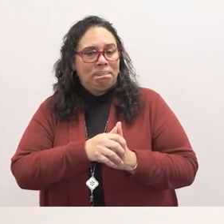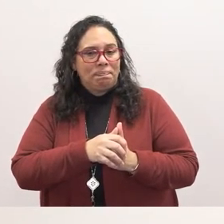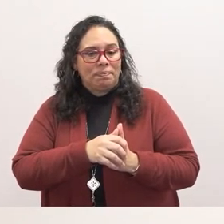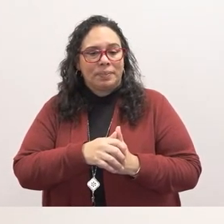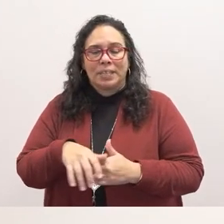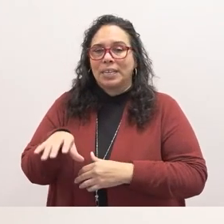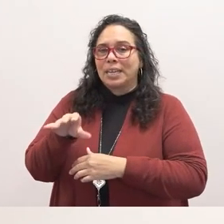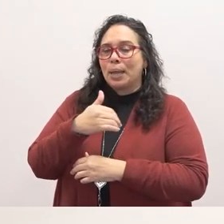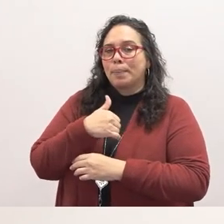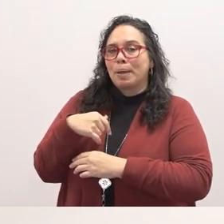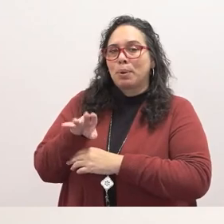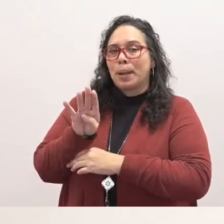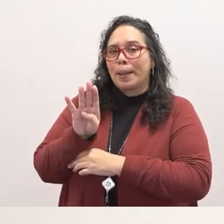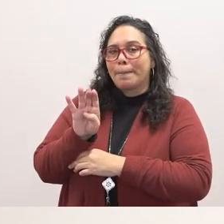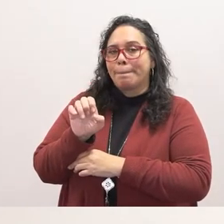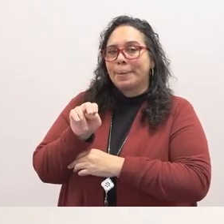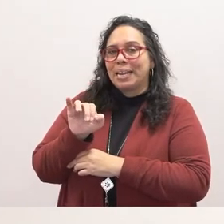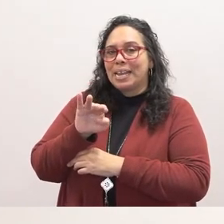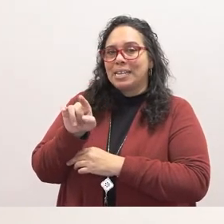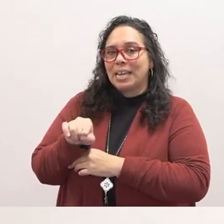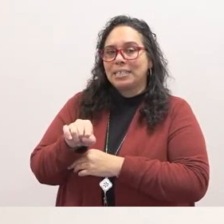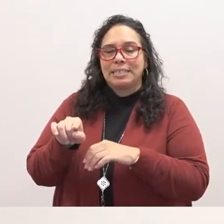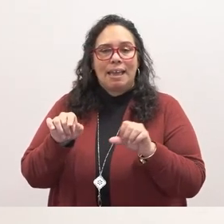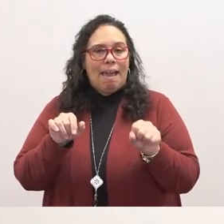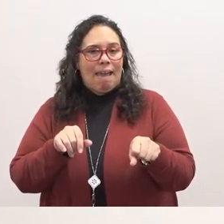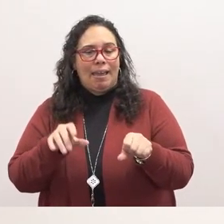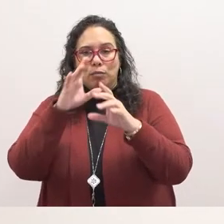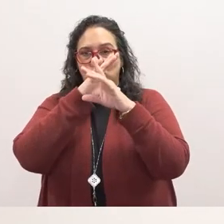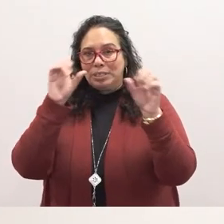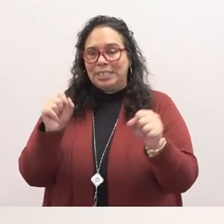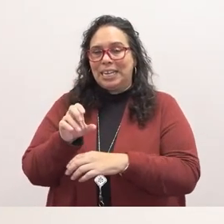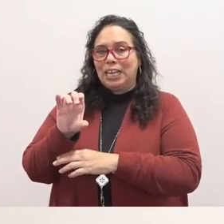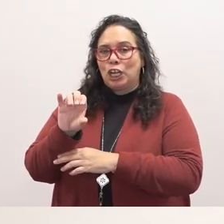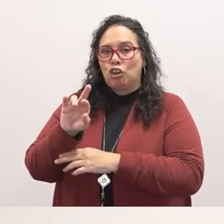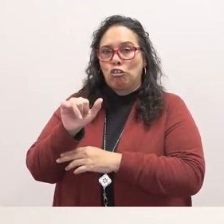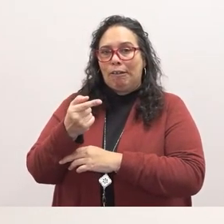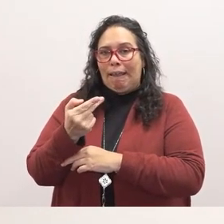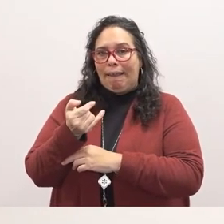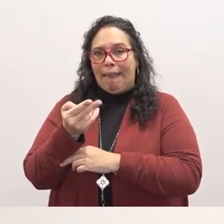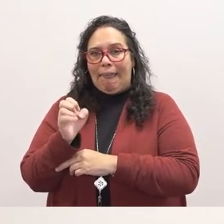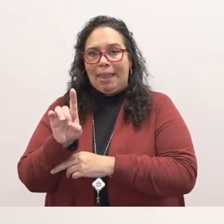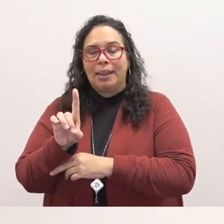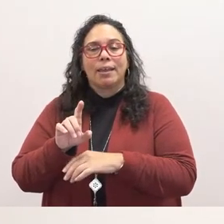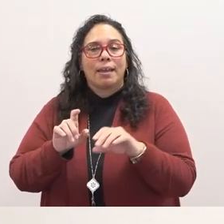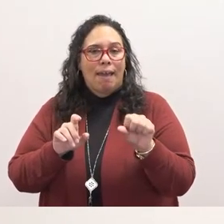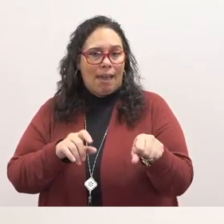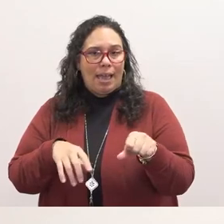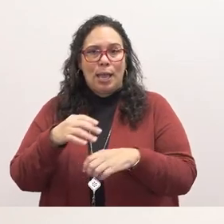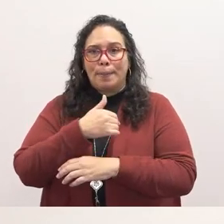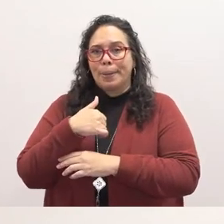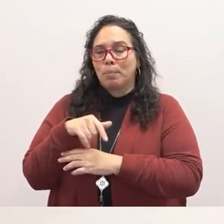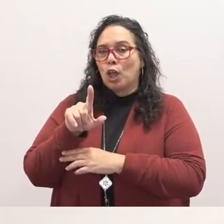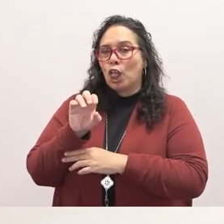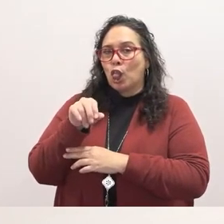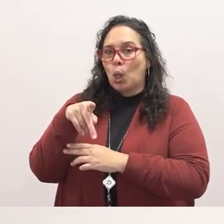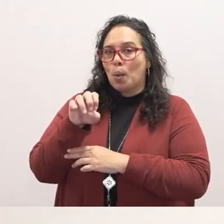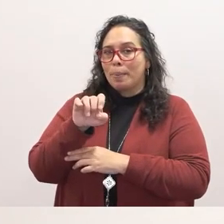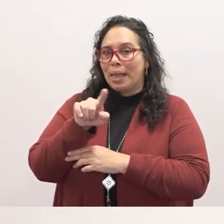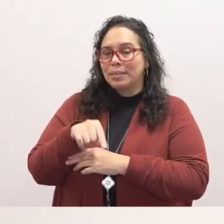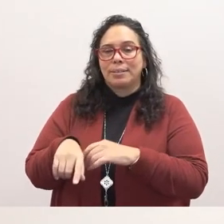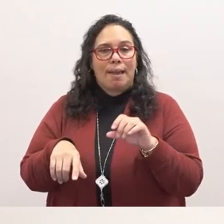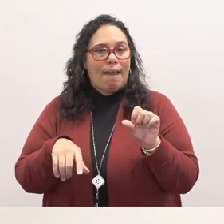Member Benitez, how do you vote? Aye. President Craighead? Aye. Member Lopez? Aye. And